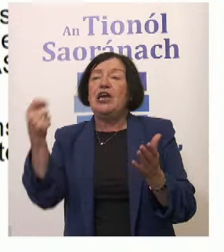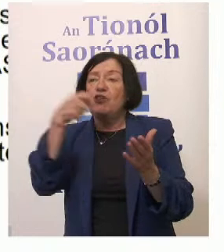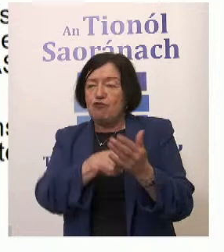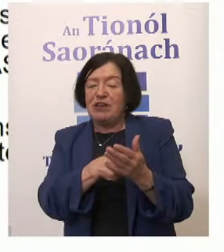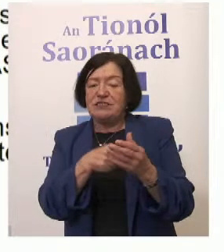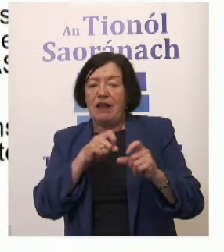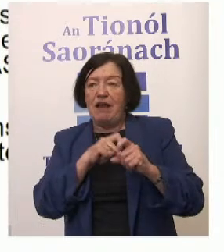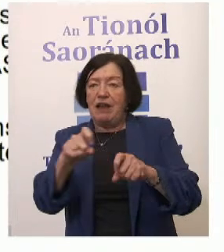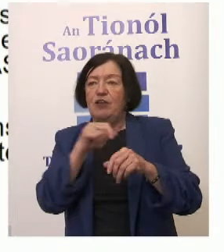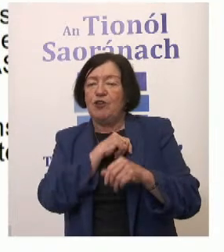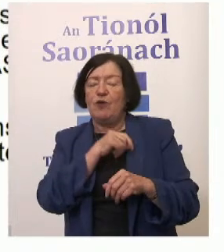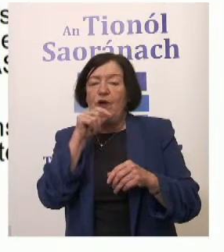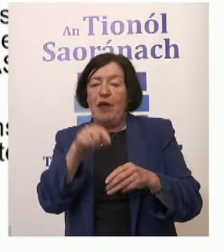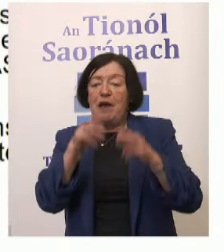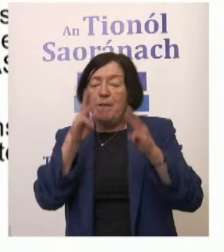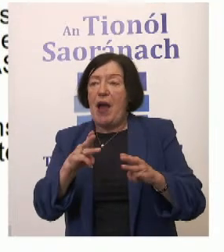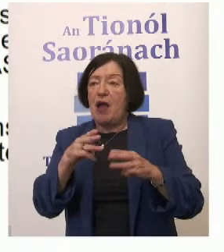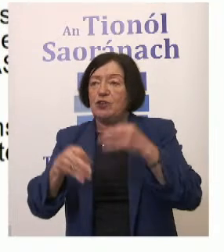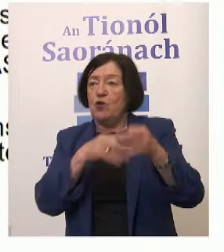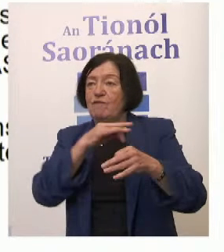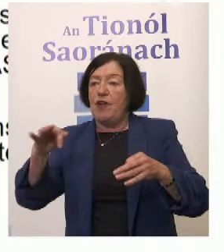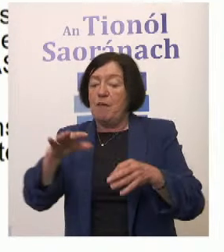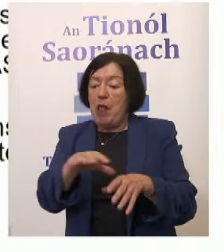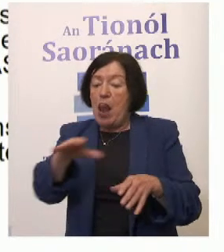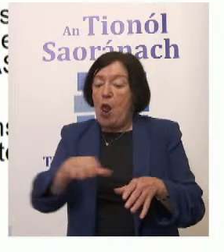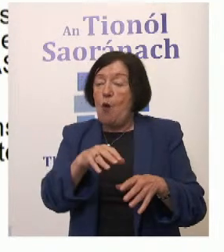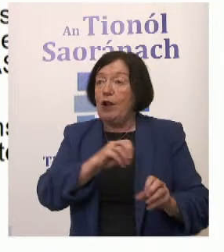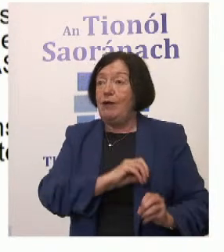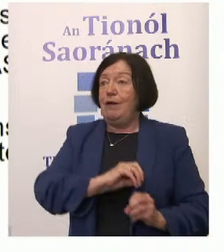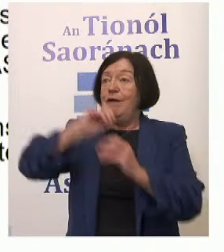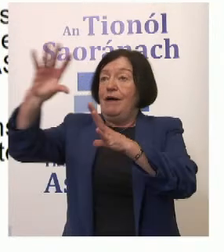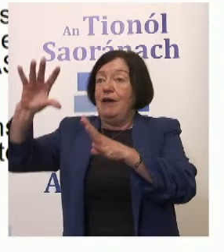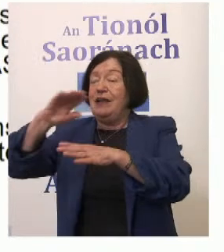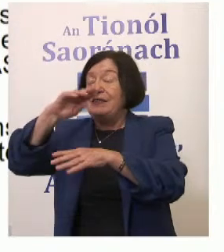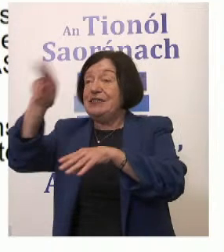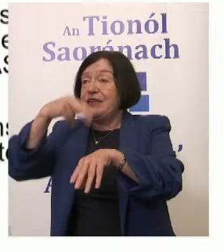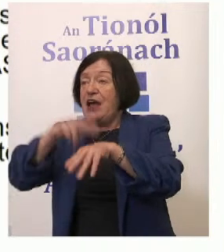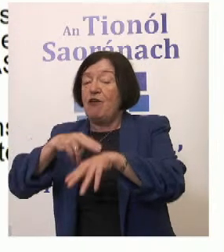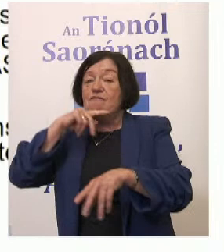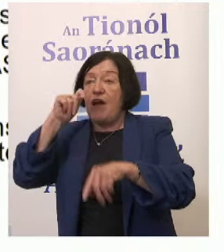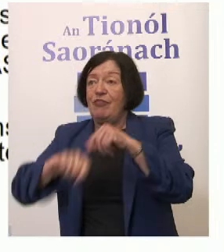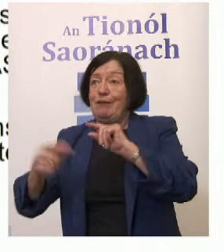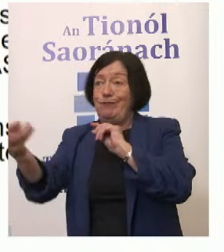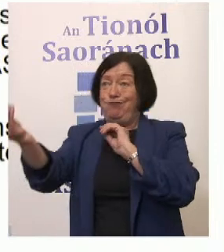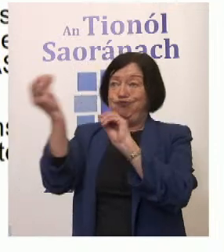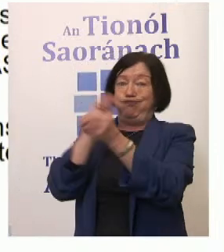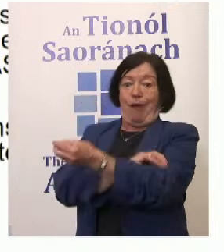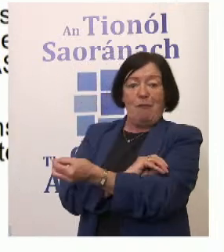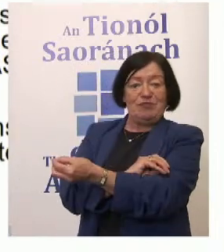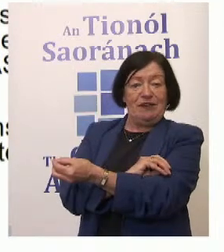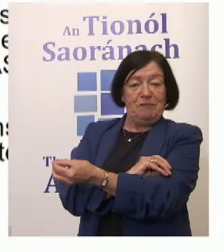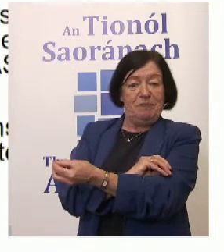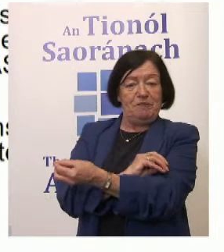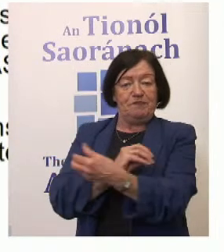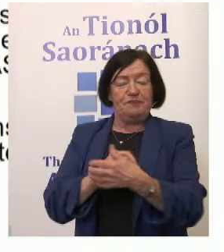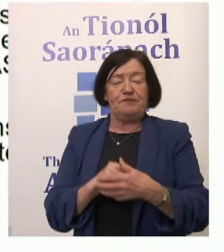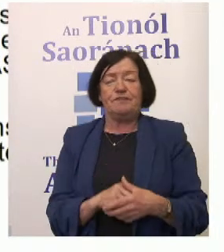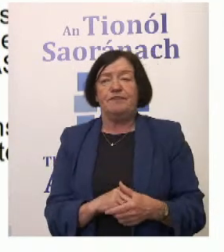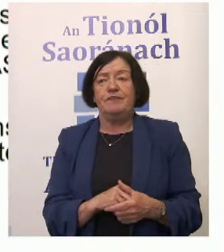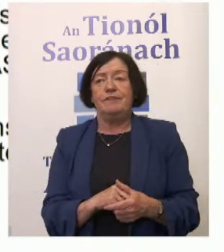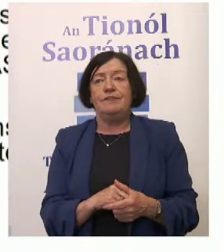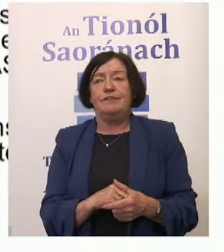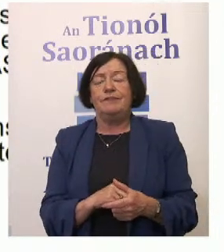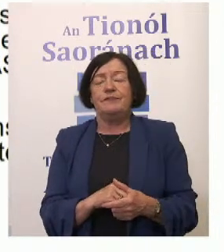trend towards aggregation of powers, powers going from local to national or regional rather than the other way around, okay?